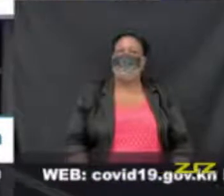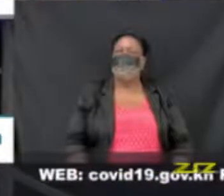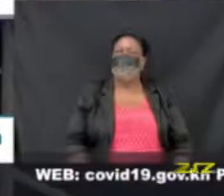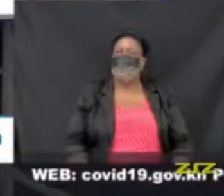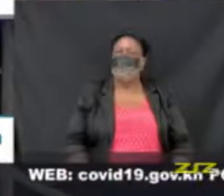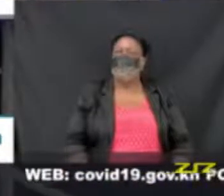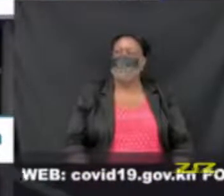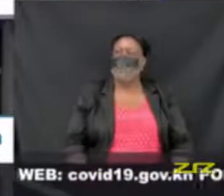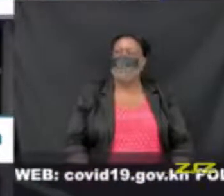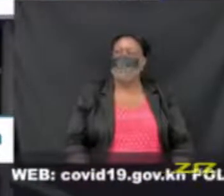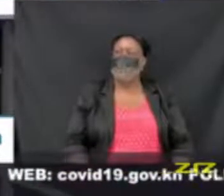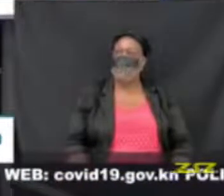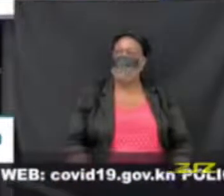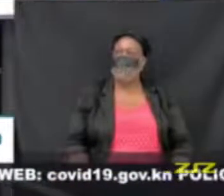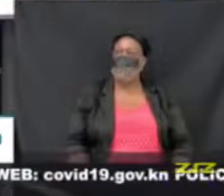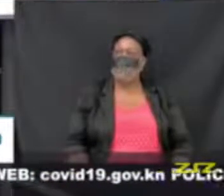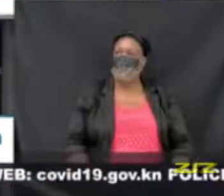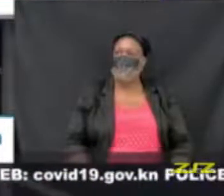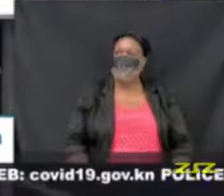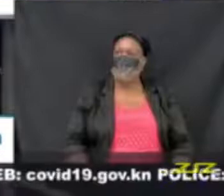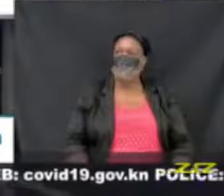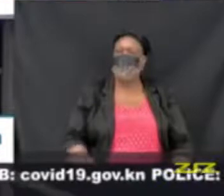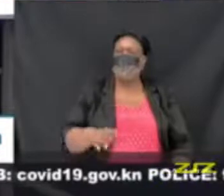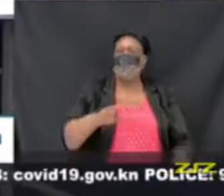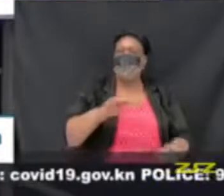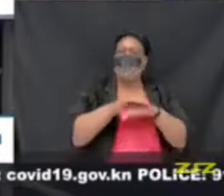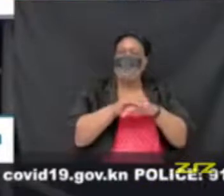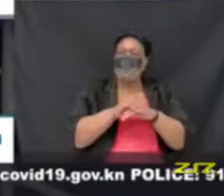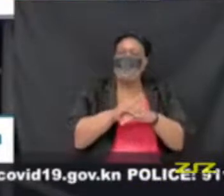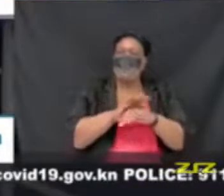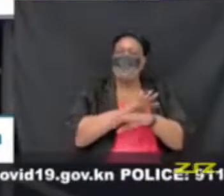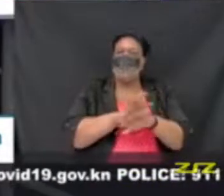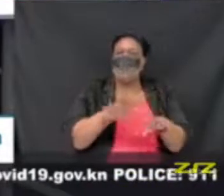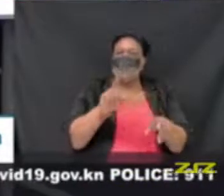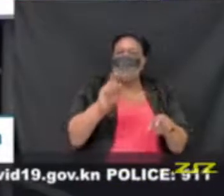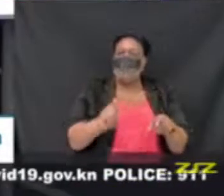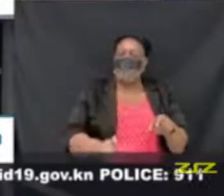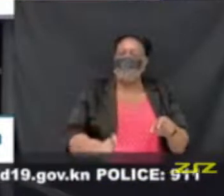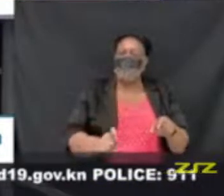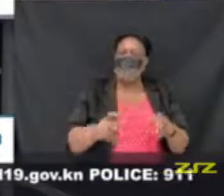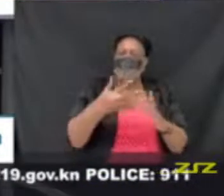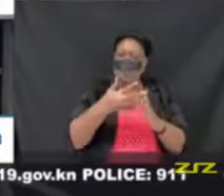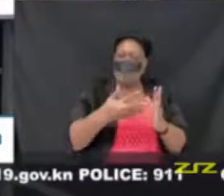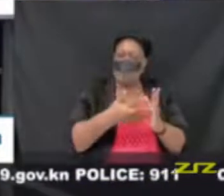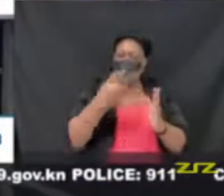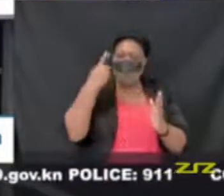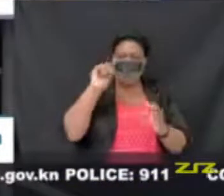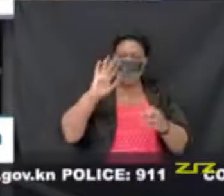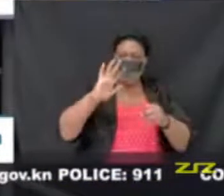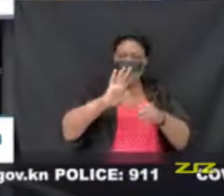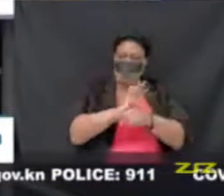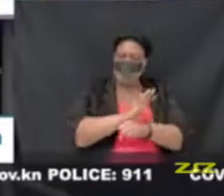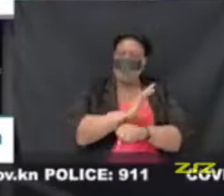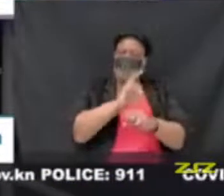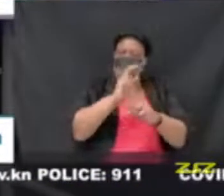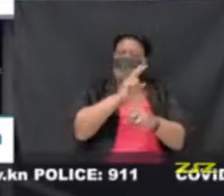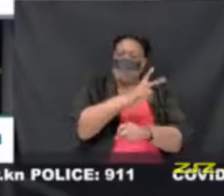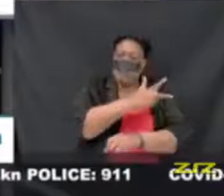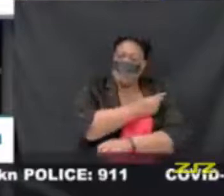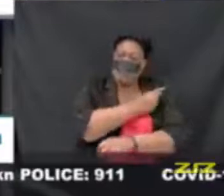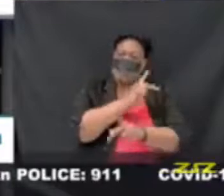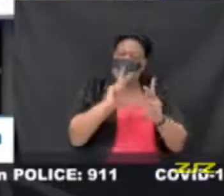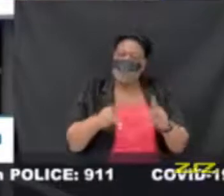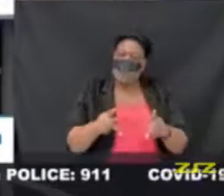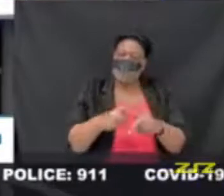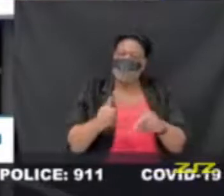Let me read the question again, sorry. As the UK do not require a COVID-19 test for fully vaccinated persons to enter, does